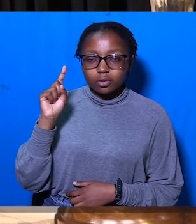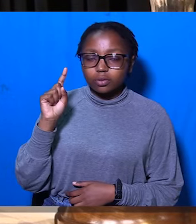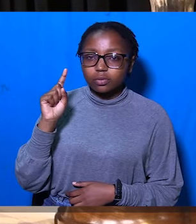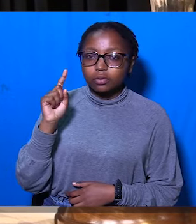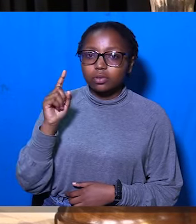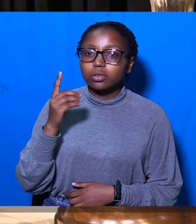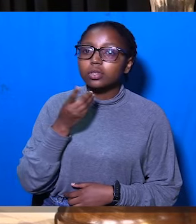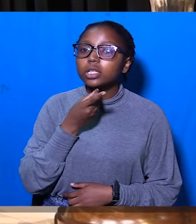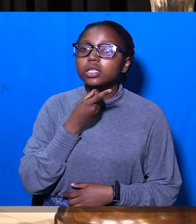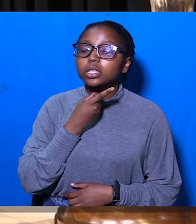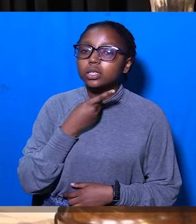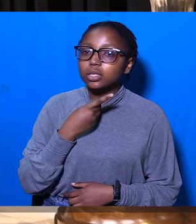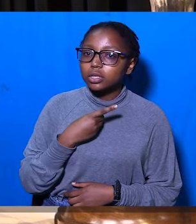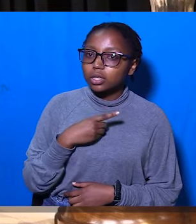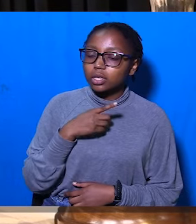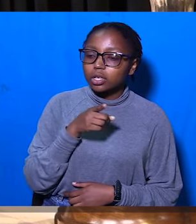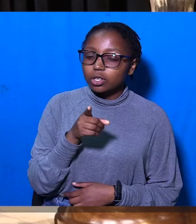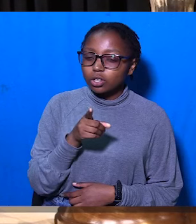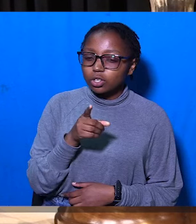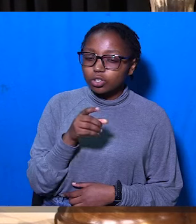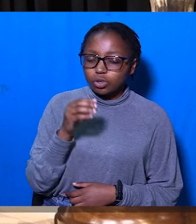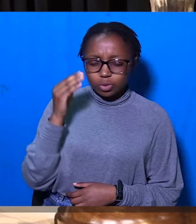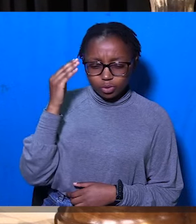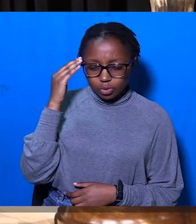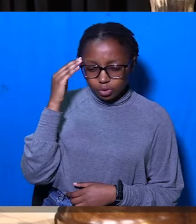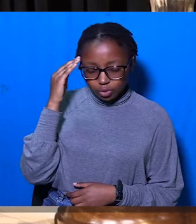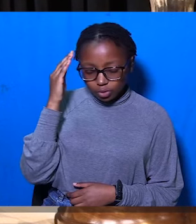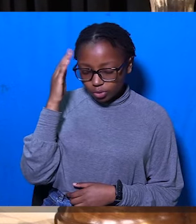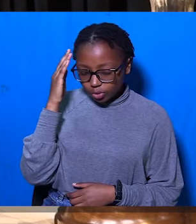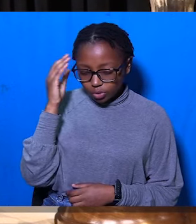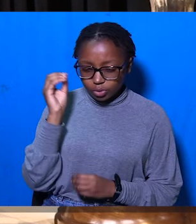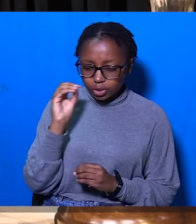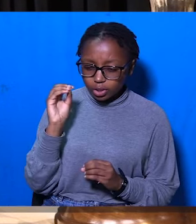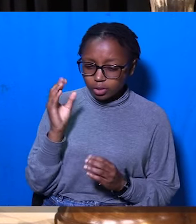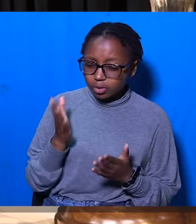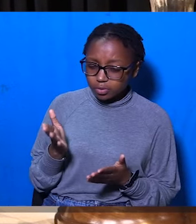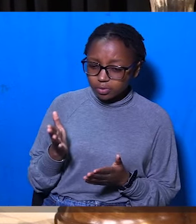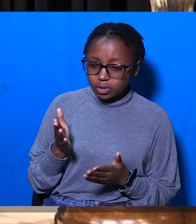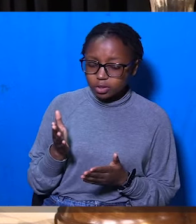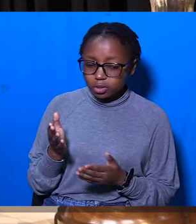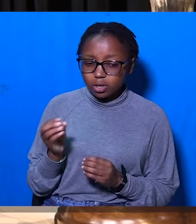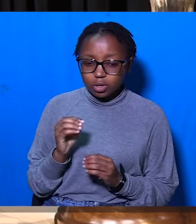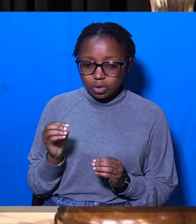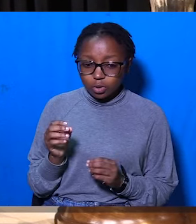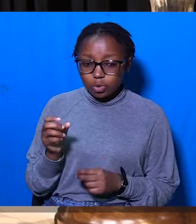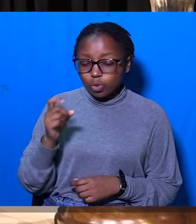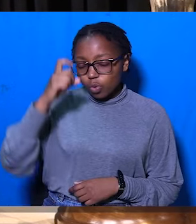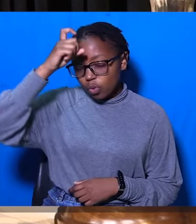For I do not desire, brethren, that you should be ignorant of this mystery, lest you be wise in your own